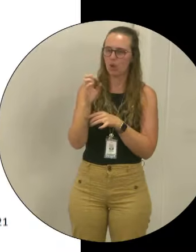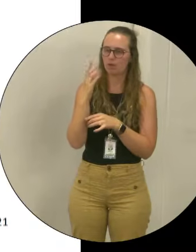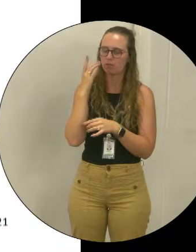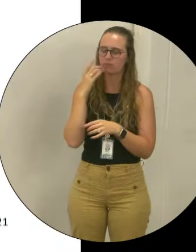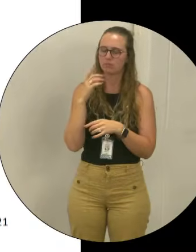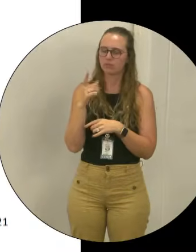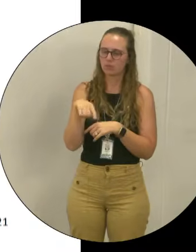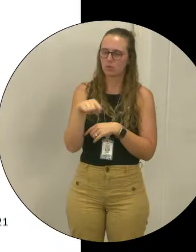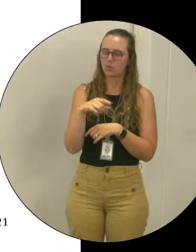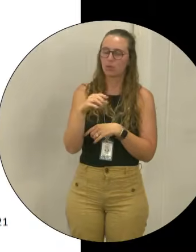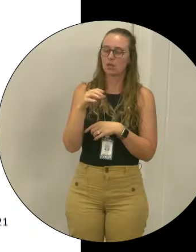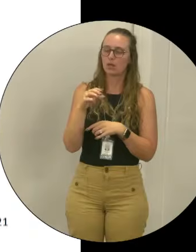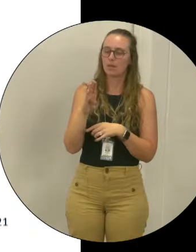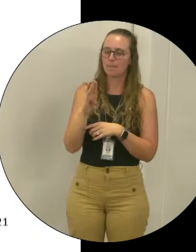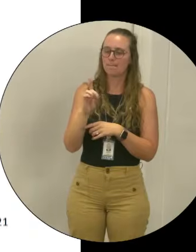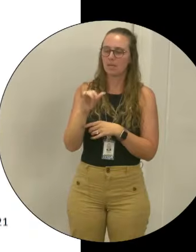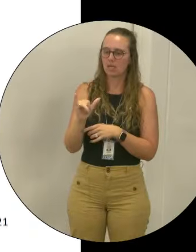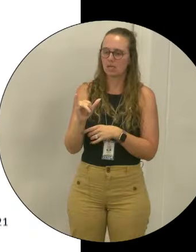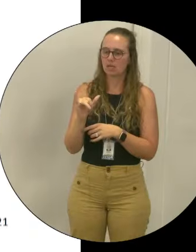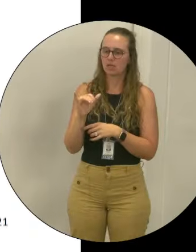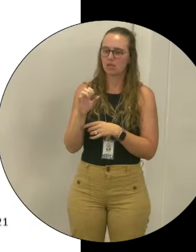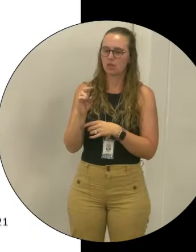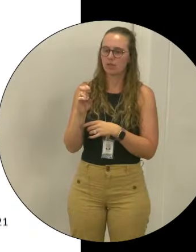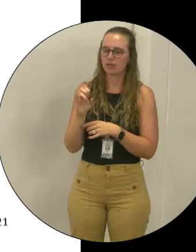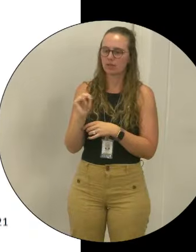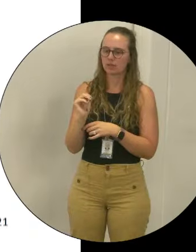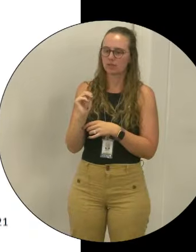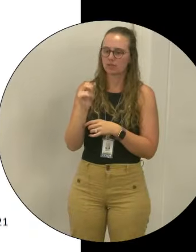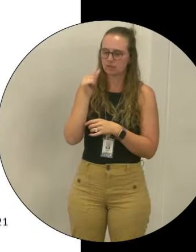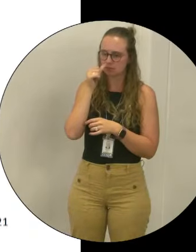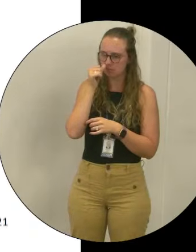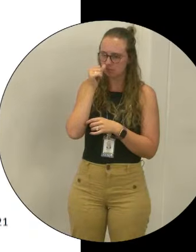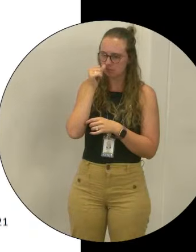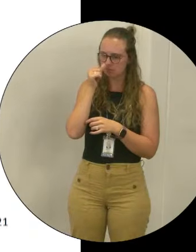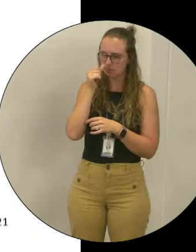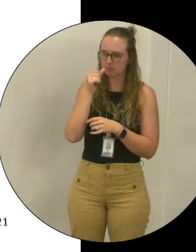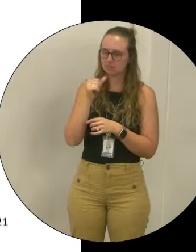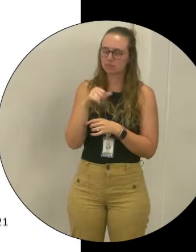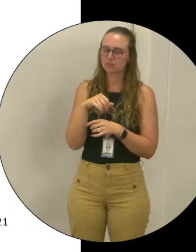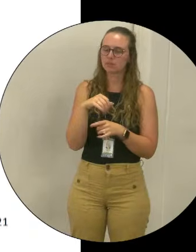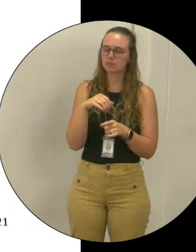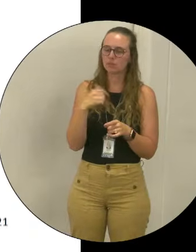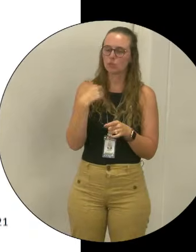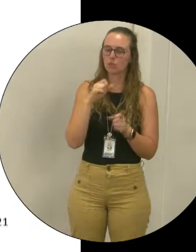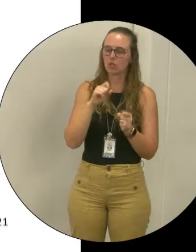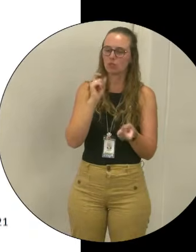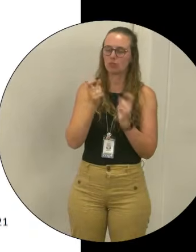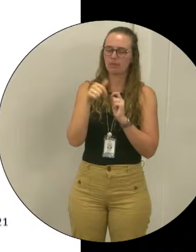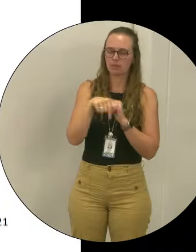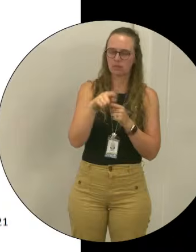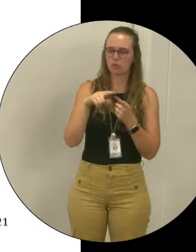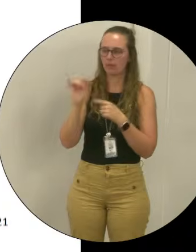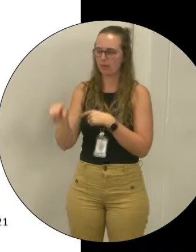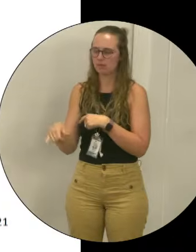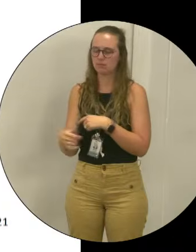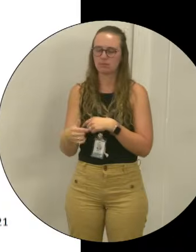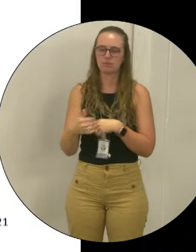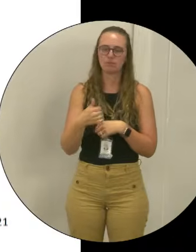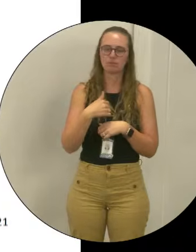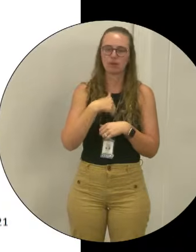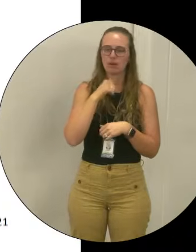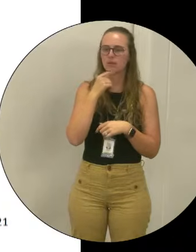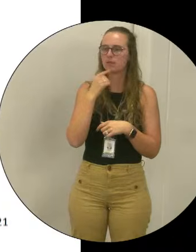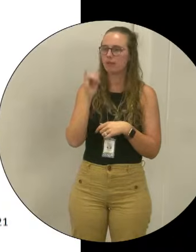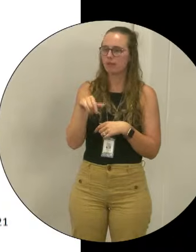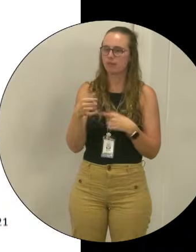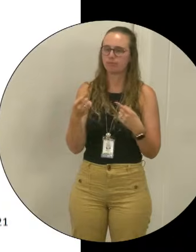fans, you know, Bunny Colvin, he would go to his CommStats and they would juke the stats. You know, he's like, we can turn this into a that. And I'm not saying that any of this is happening.